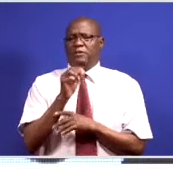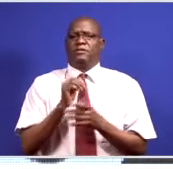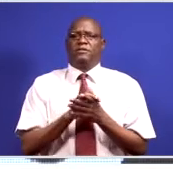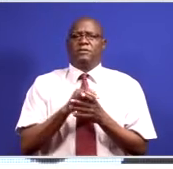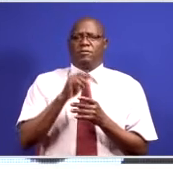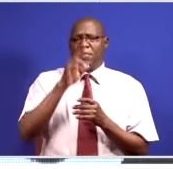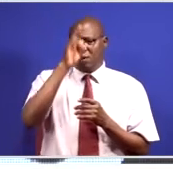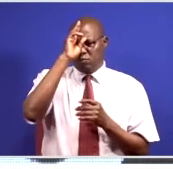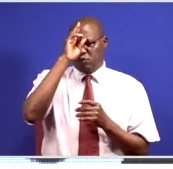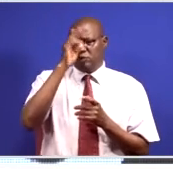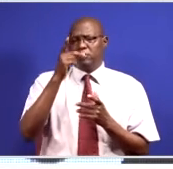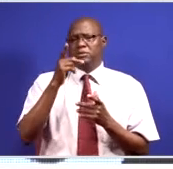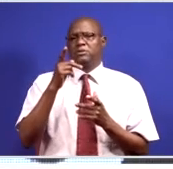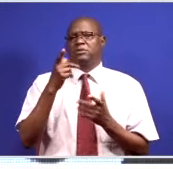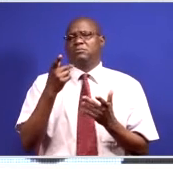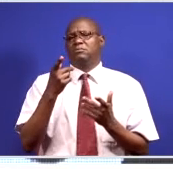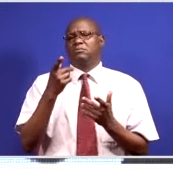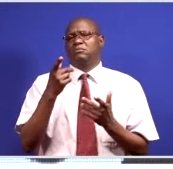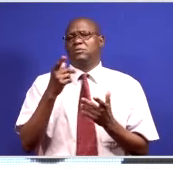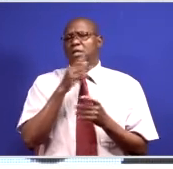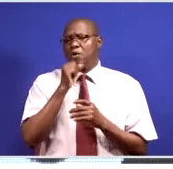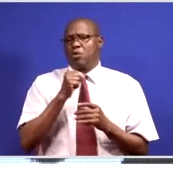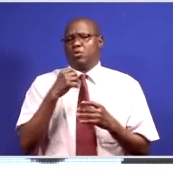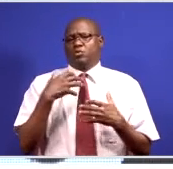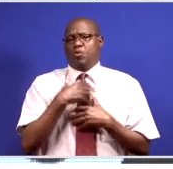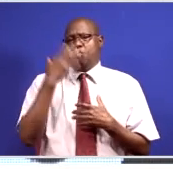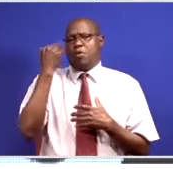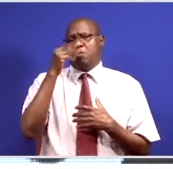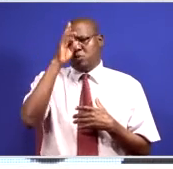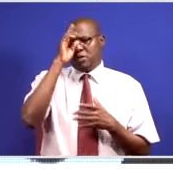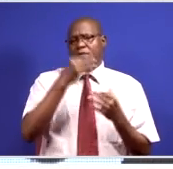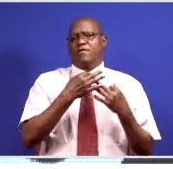police have released the culprits who have continued to intimidate the villagers.